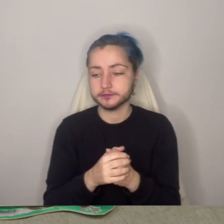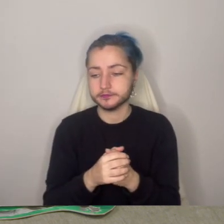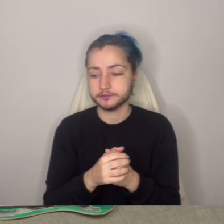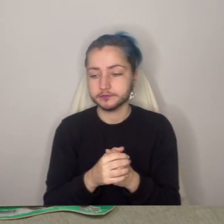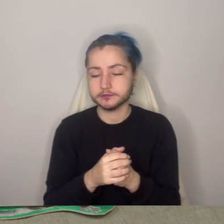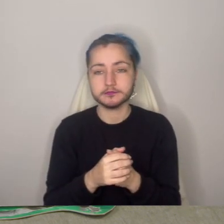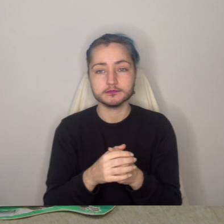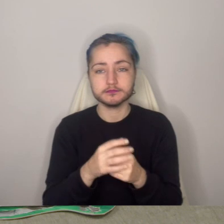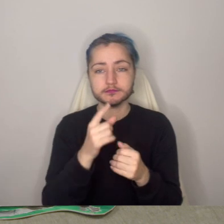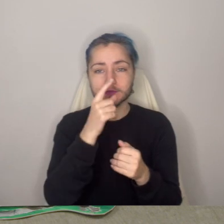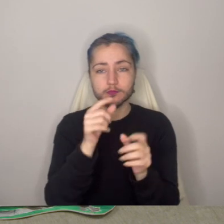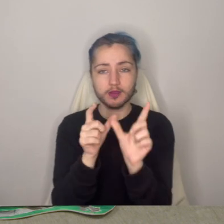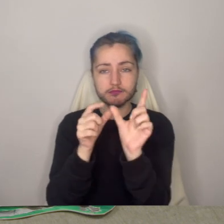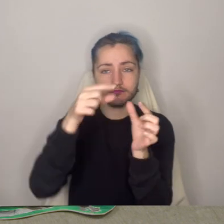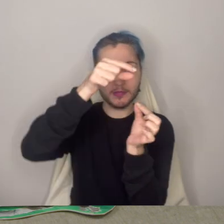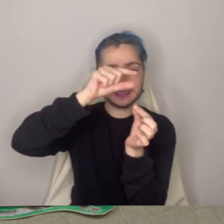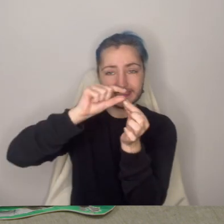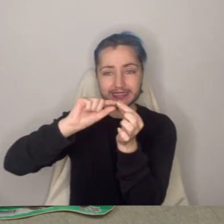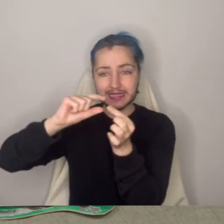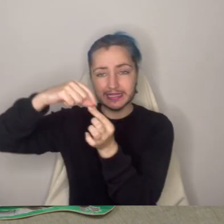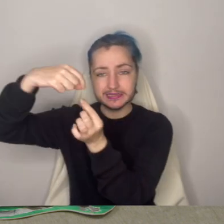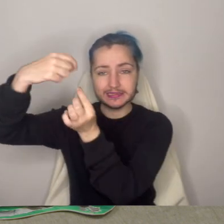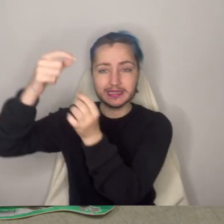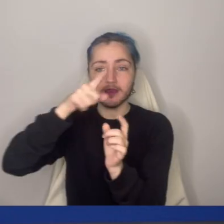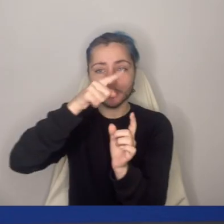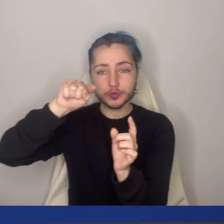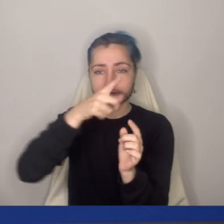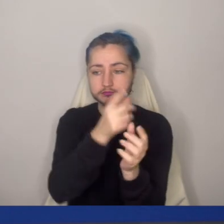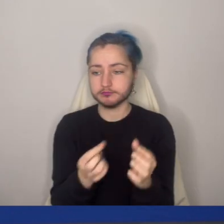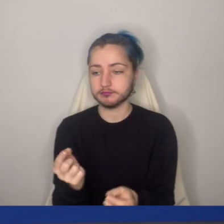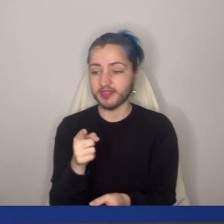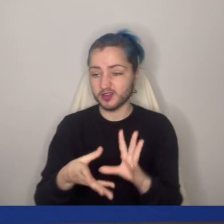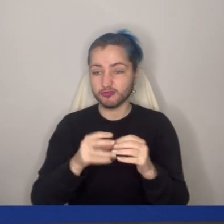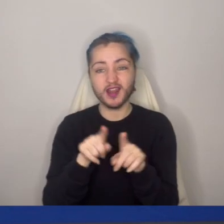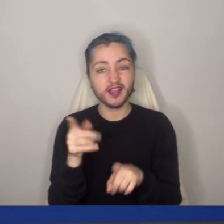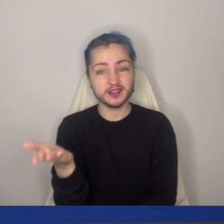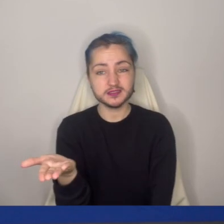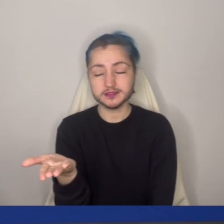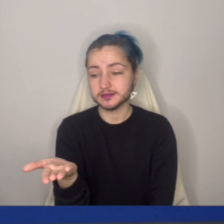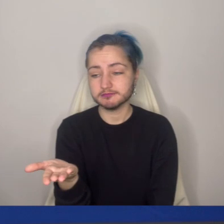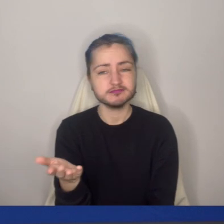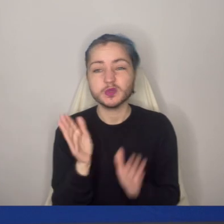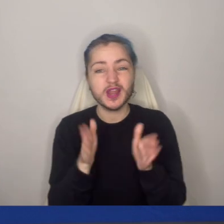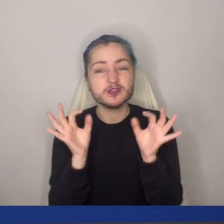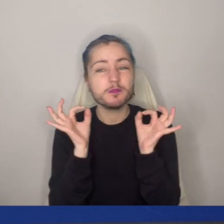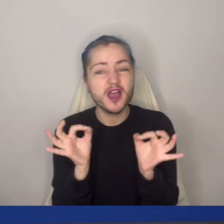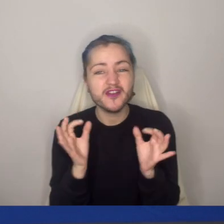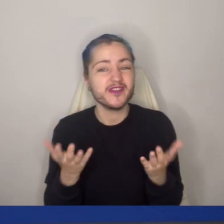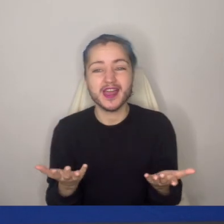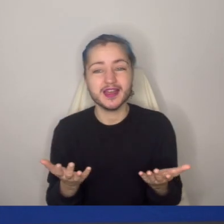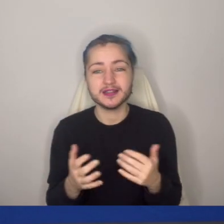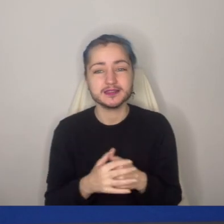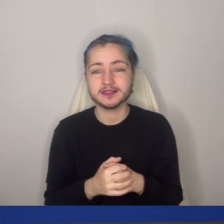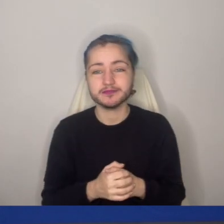with your hands, and this is a piece. And I think, you know, it doesn't have to be perfect. Again, you just kind of